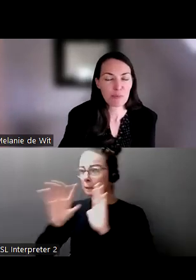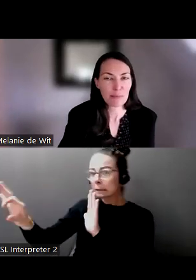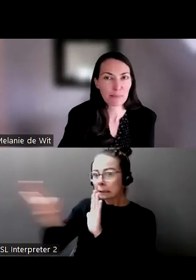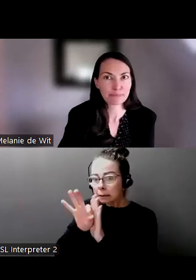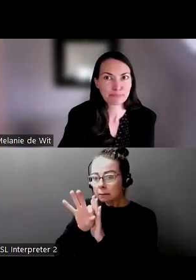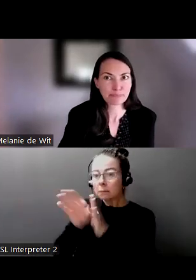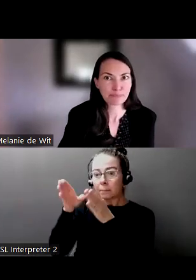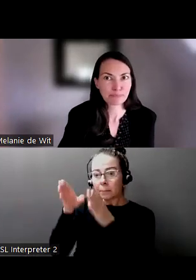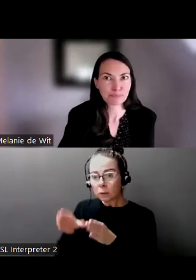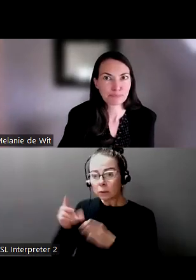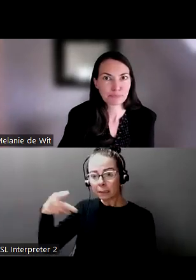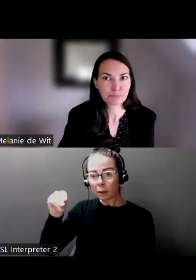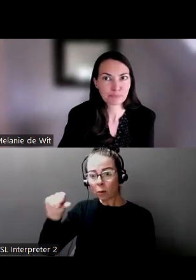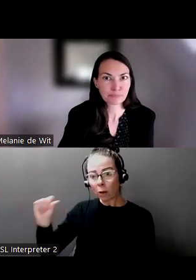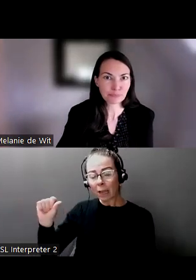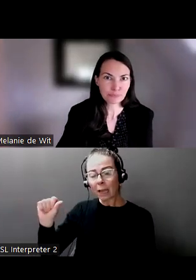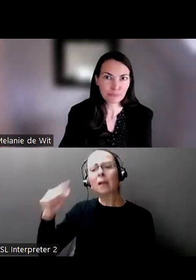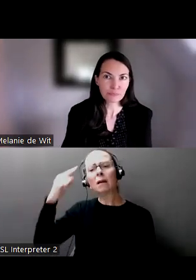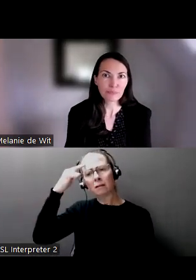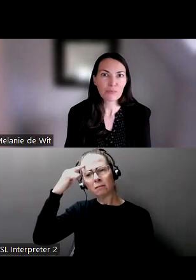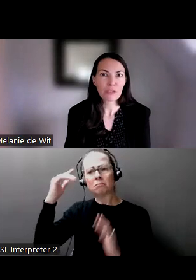to remember.